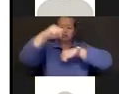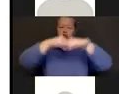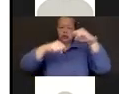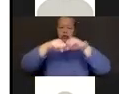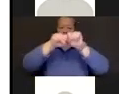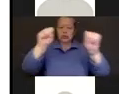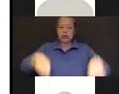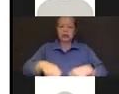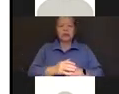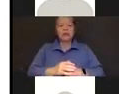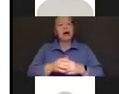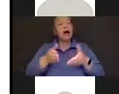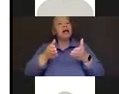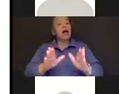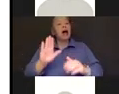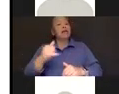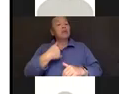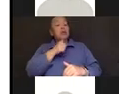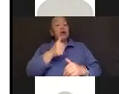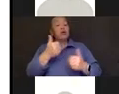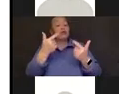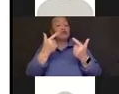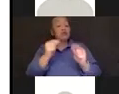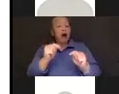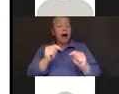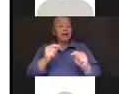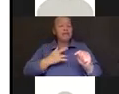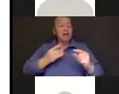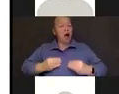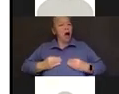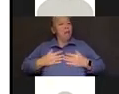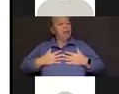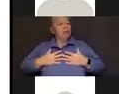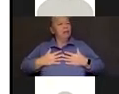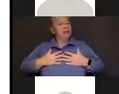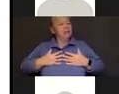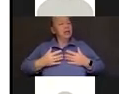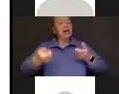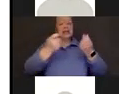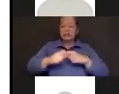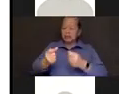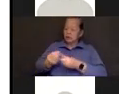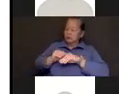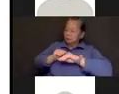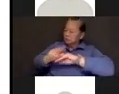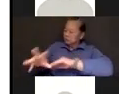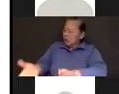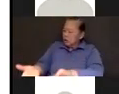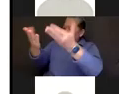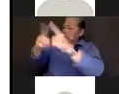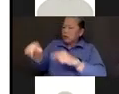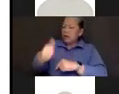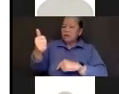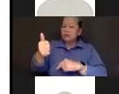Grant that we may not so much seek to be uplifted as to uplift, to be seen as to